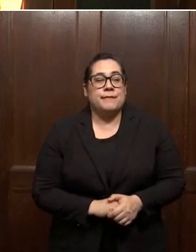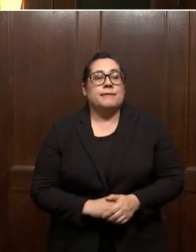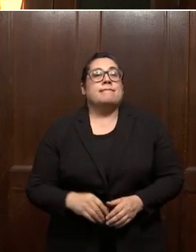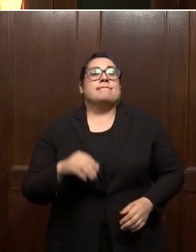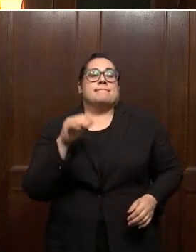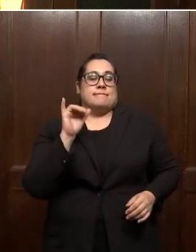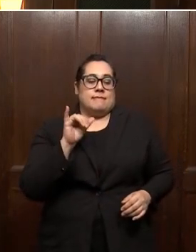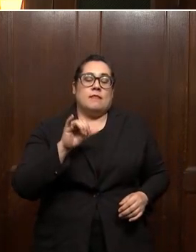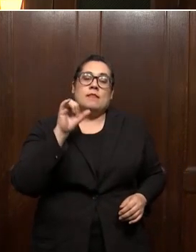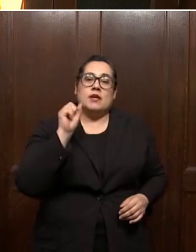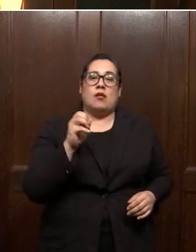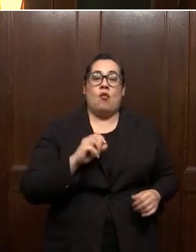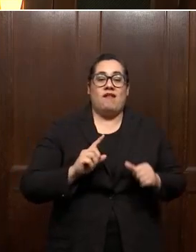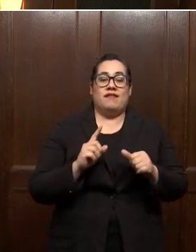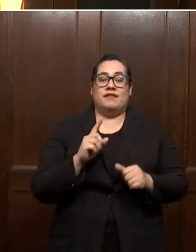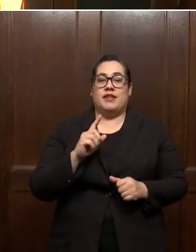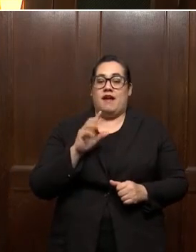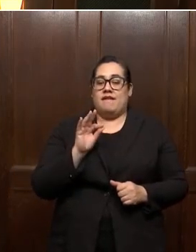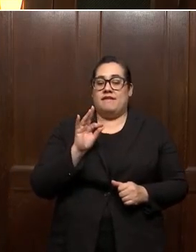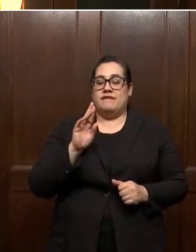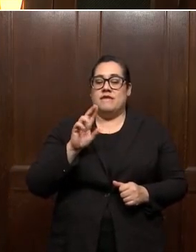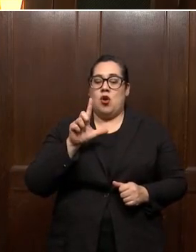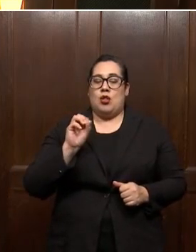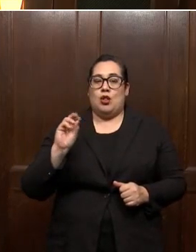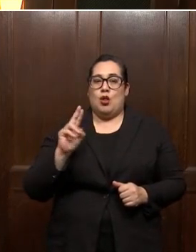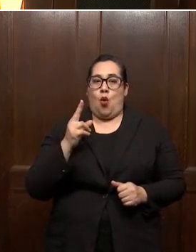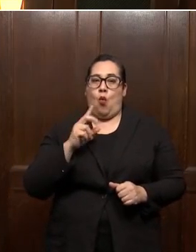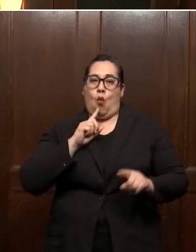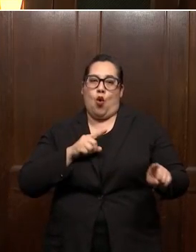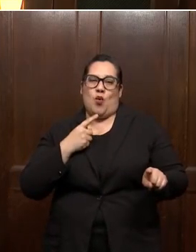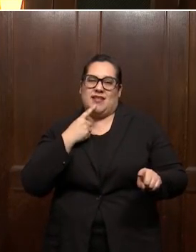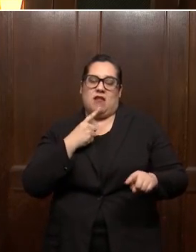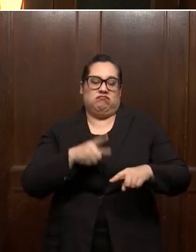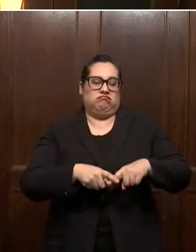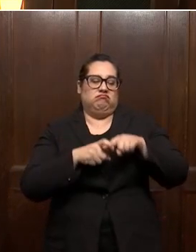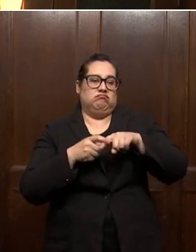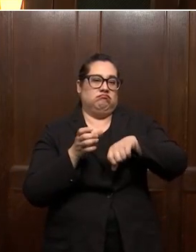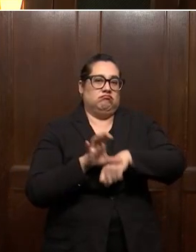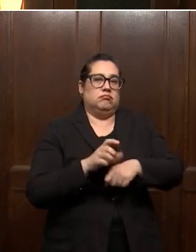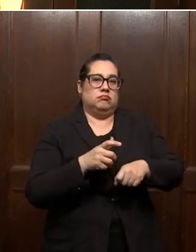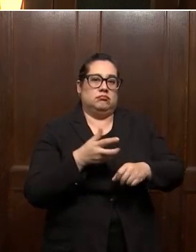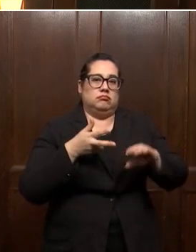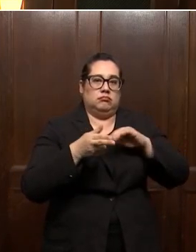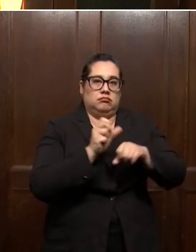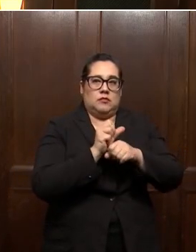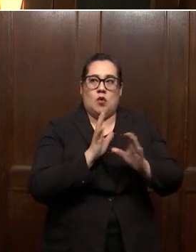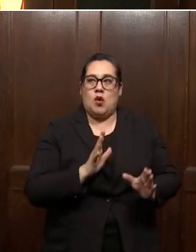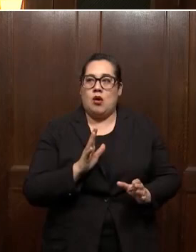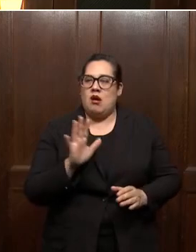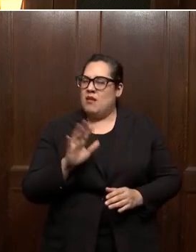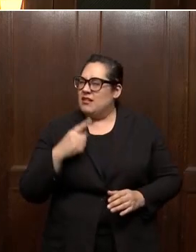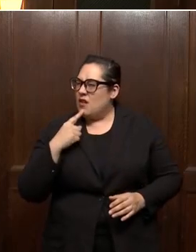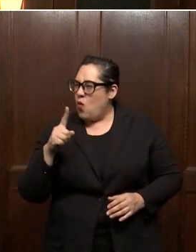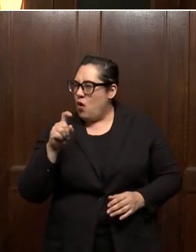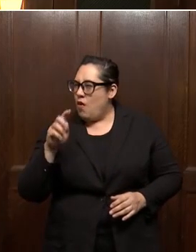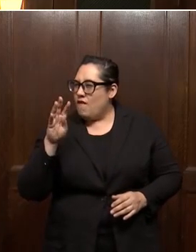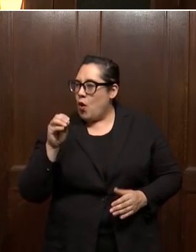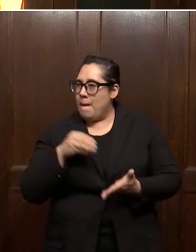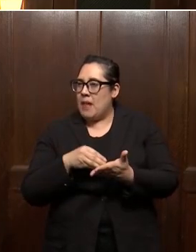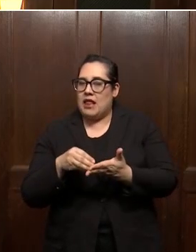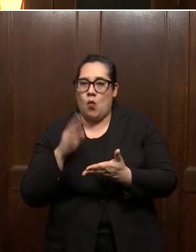So the furlough order that we have in place, it saves us, how much is it about?